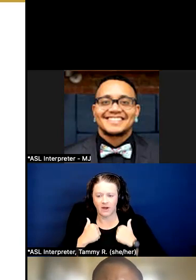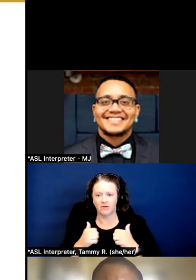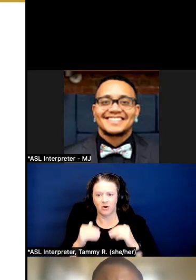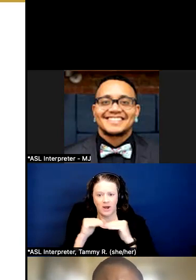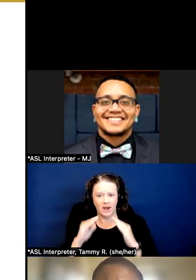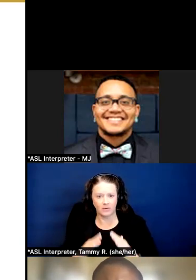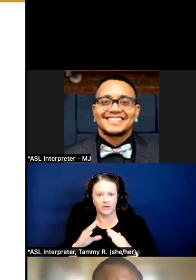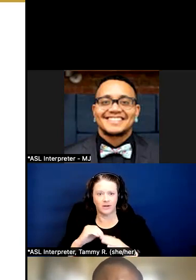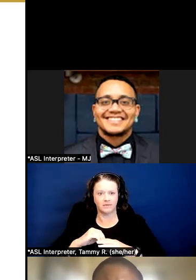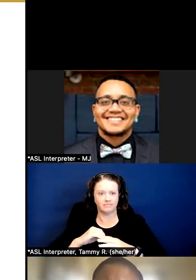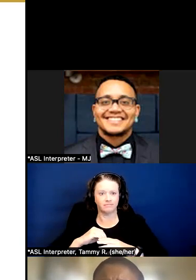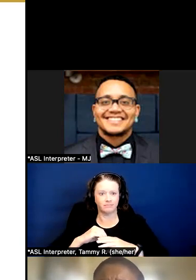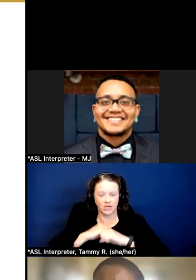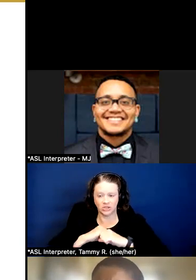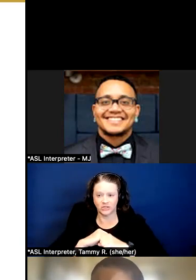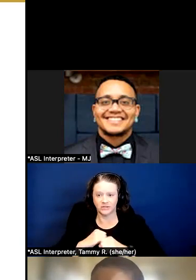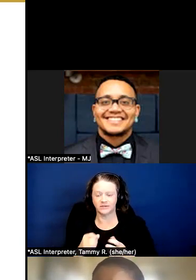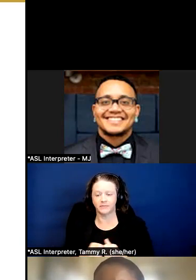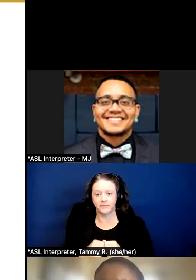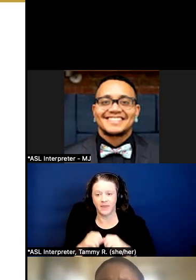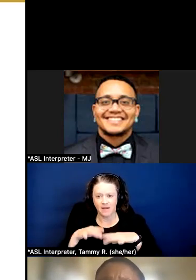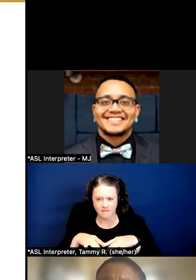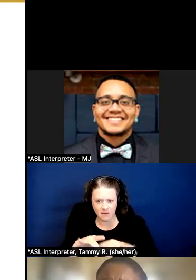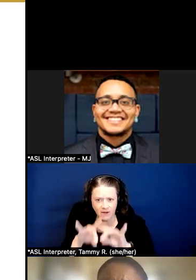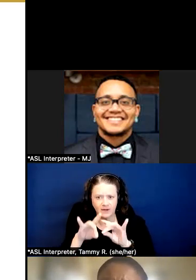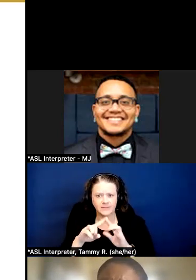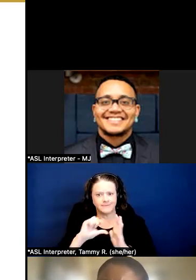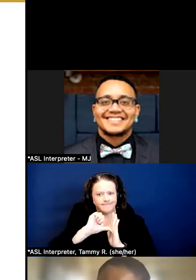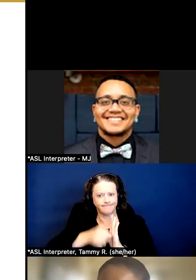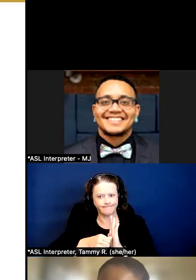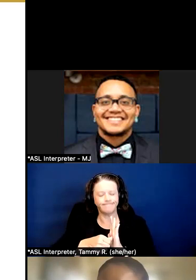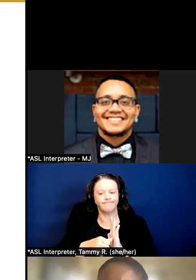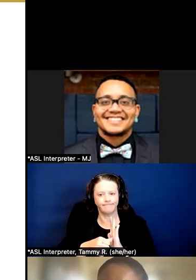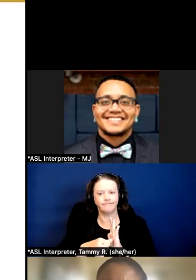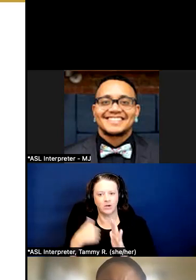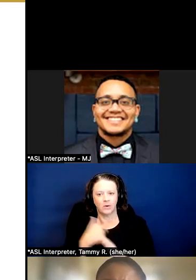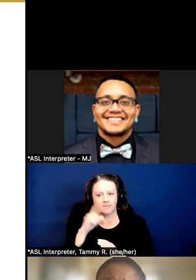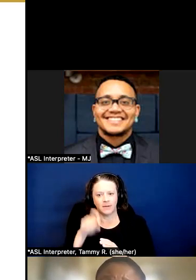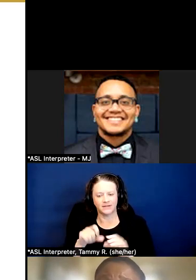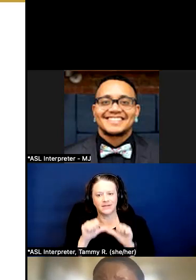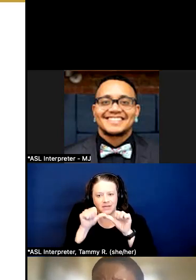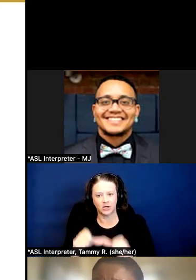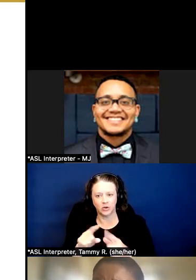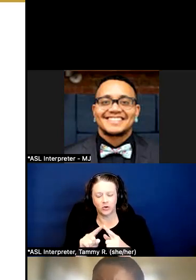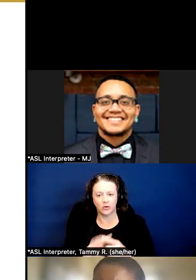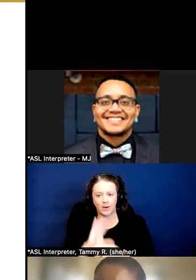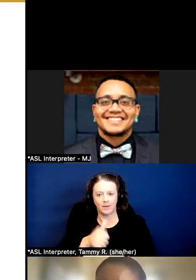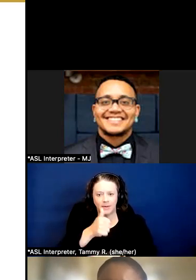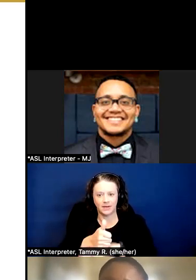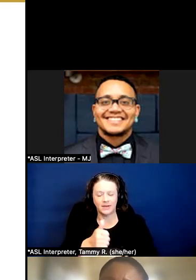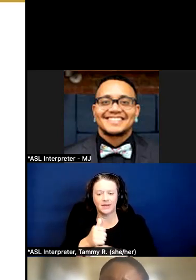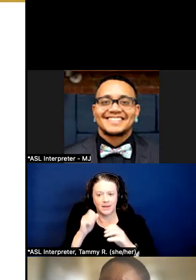Findings from our needs assessment also highlight the need for us to continue to implement interventions that support